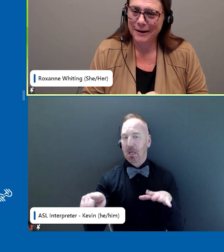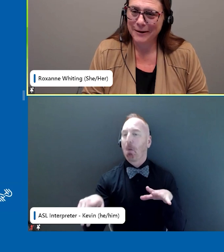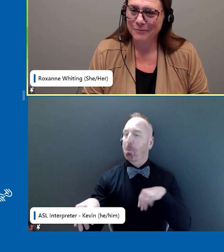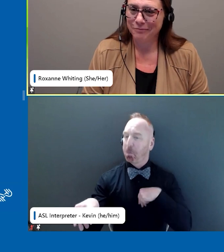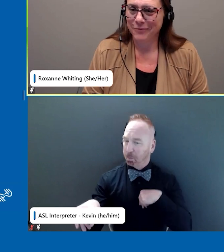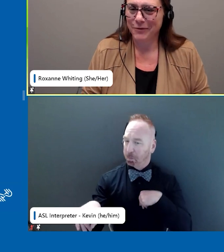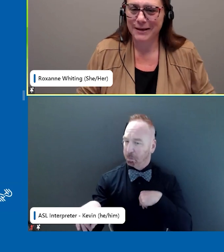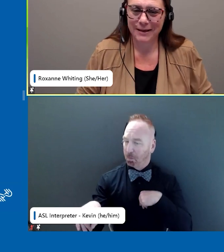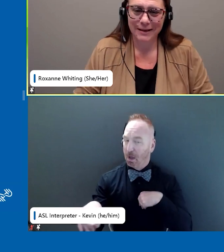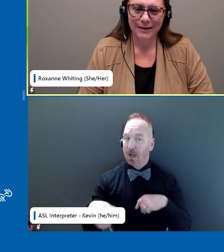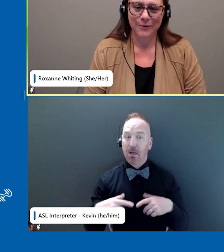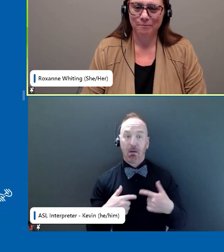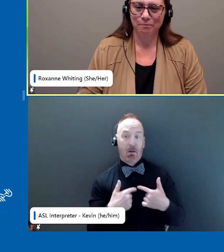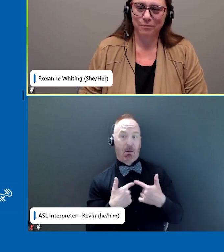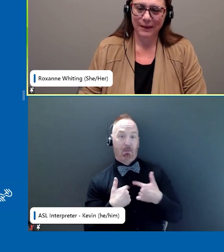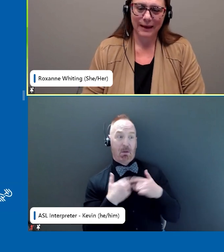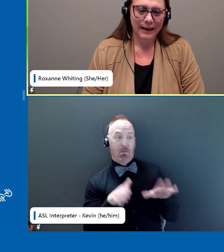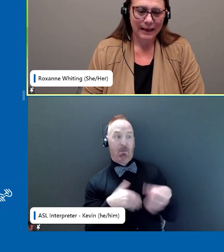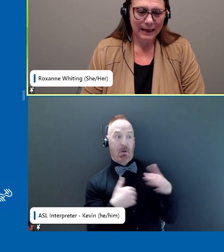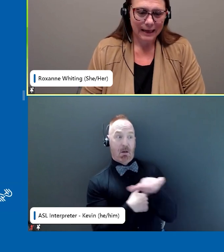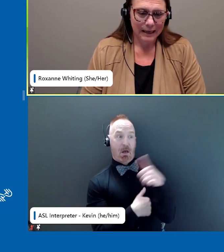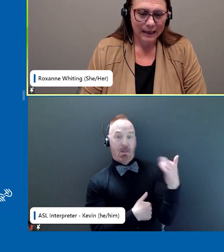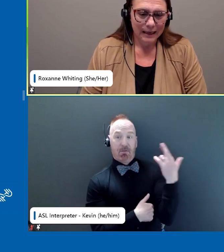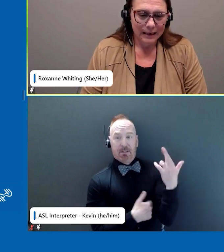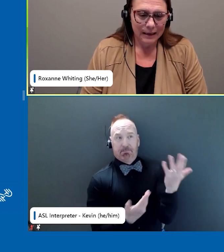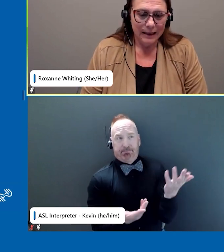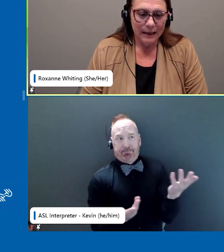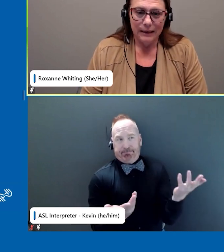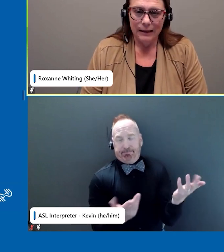other reasons. So